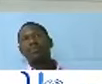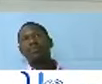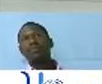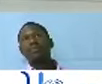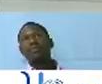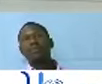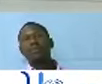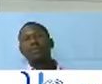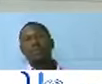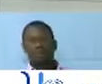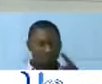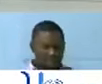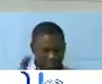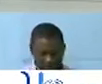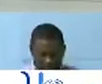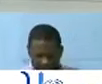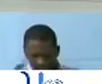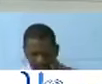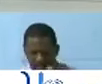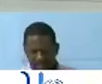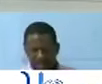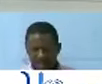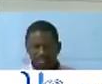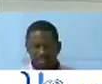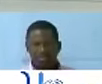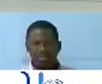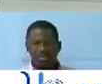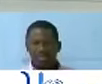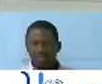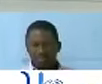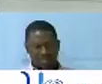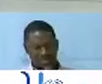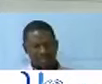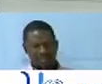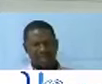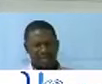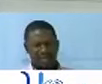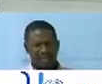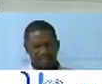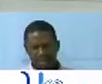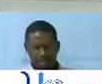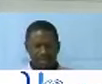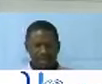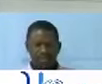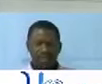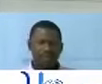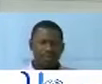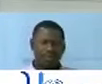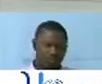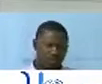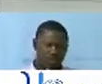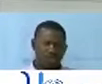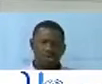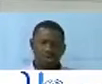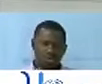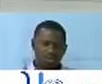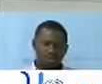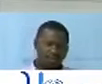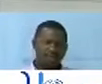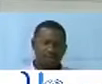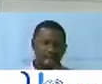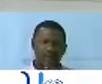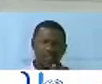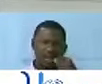I'm struggling to find the letter, but I believe I have sent you a copy of the letter.